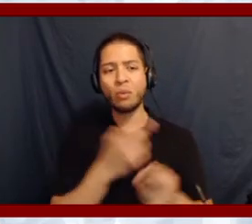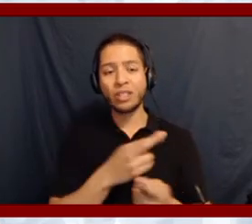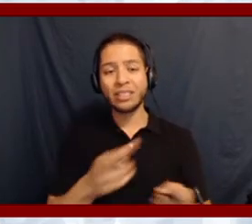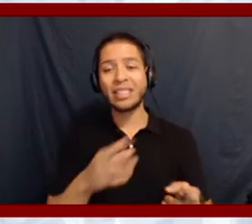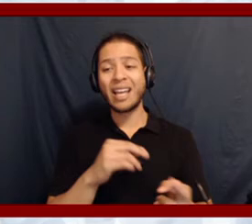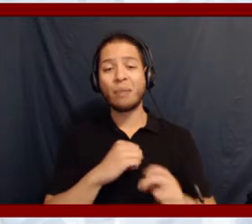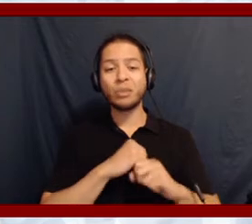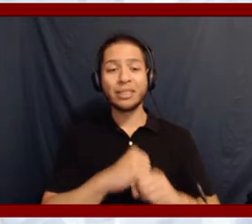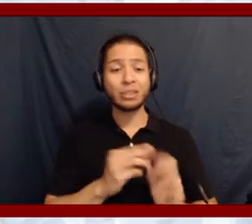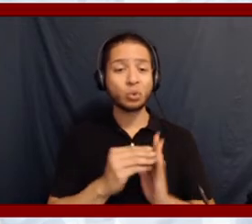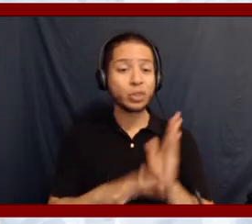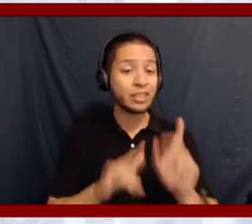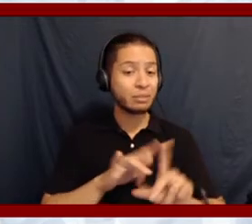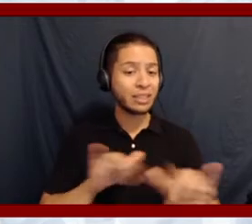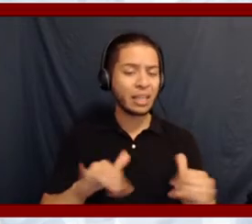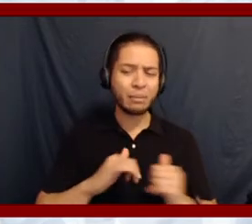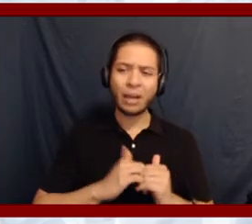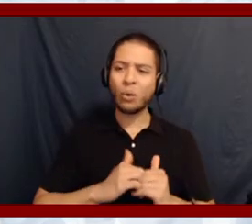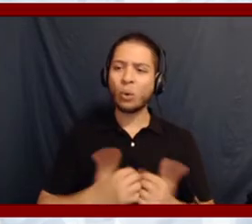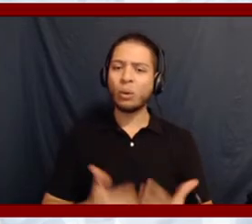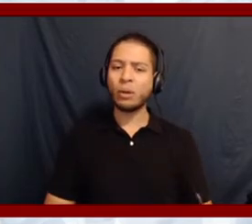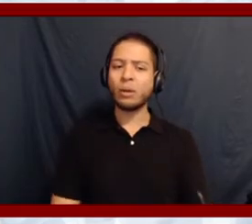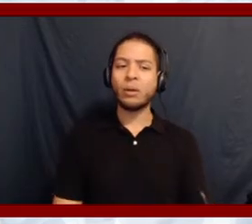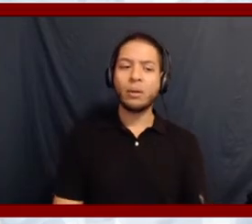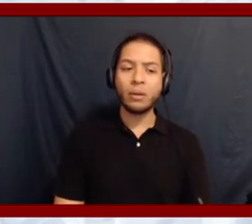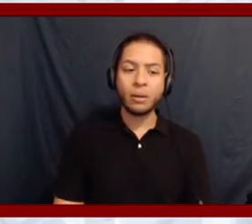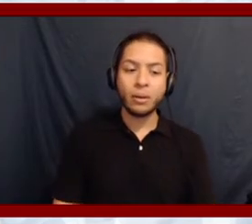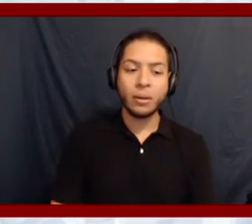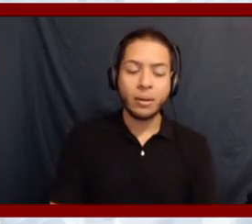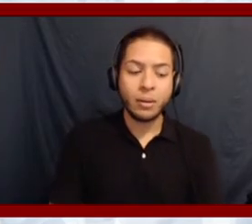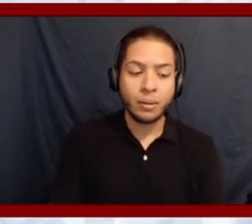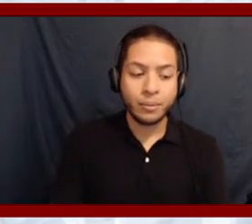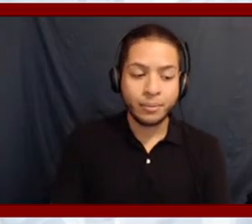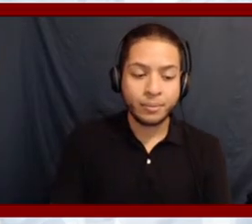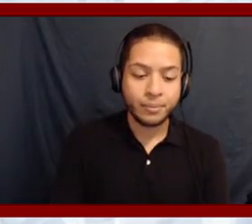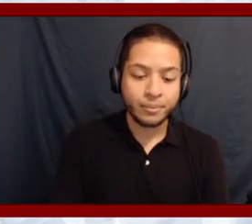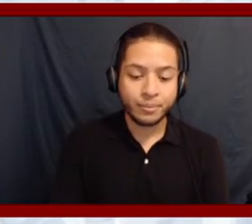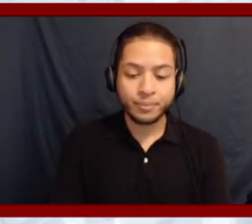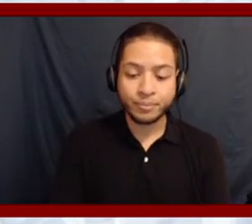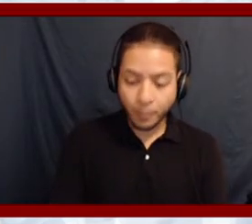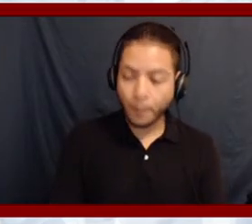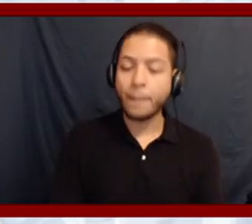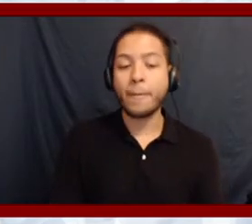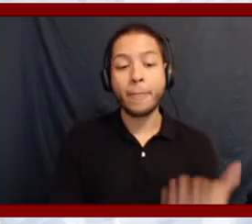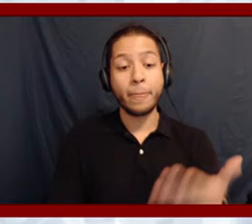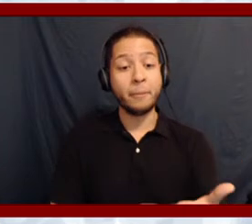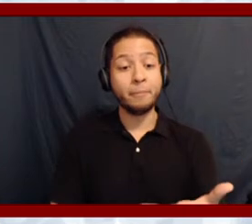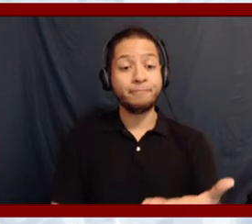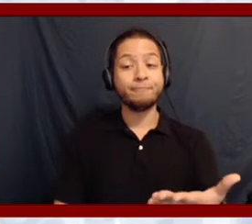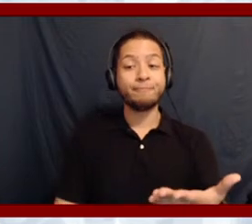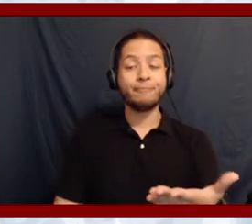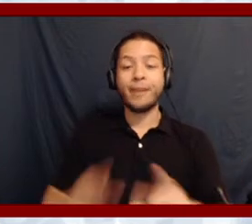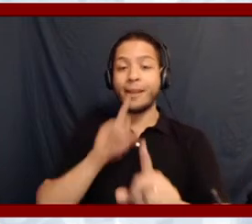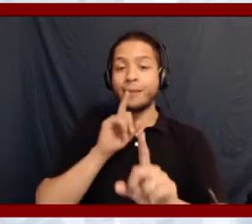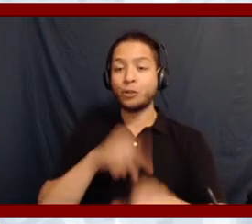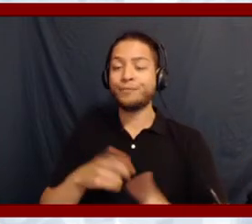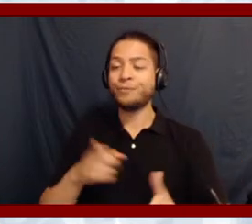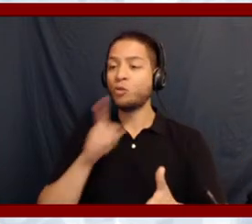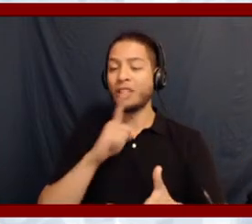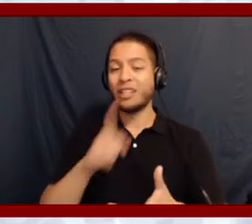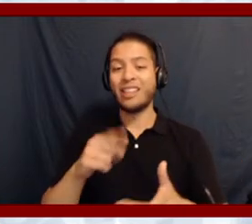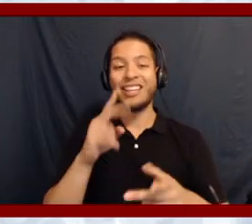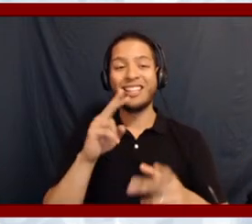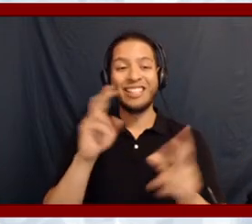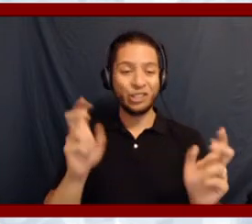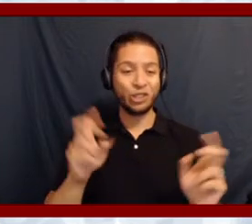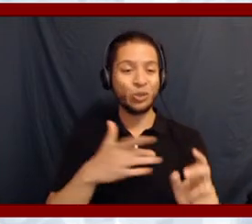protect students against COVID-19? Right. You know, as you said, the issues compound themselves, right? And